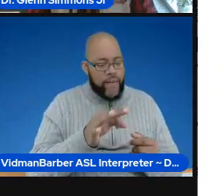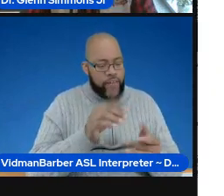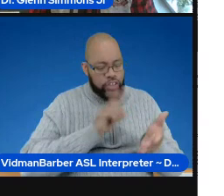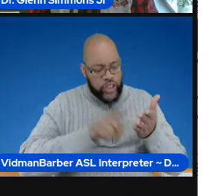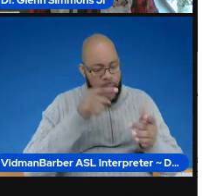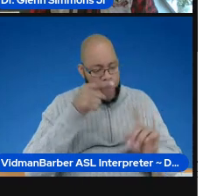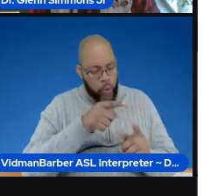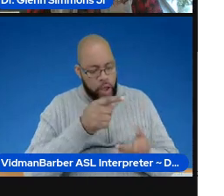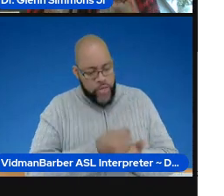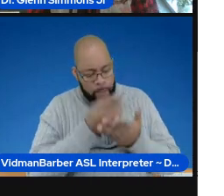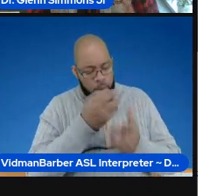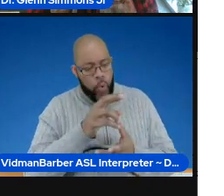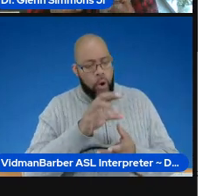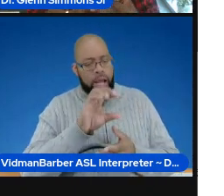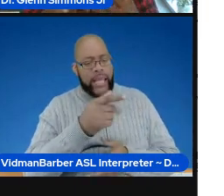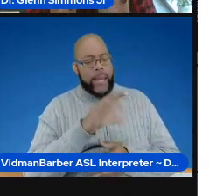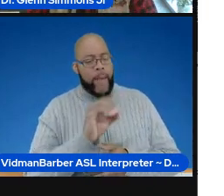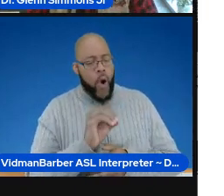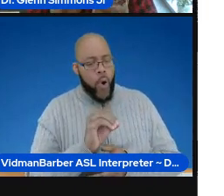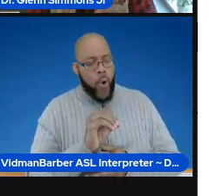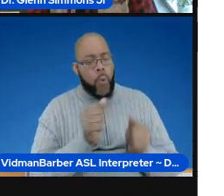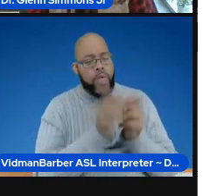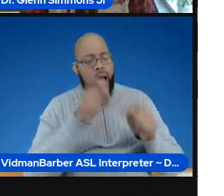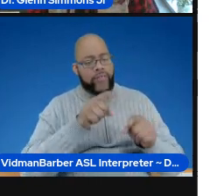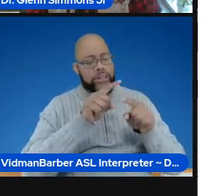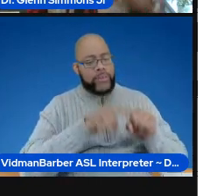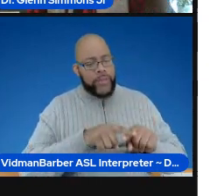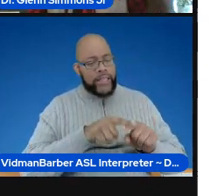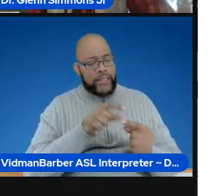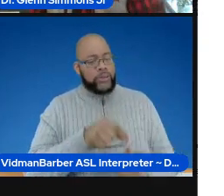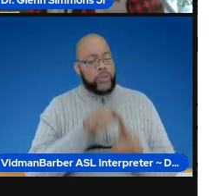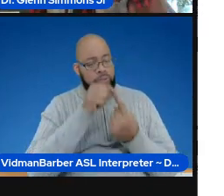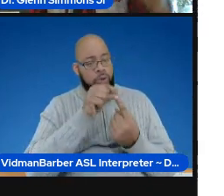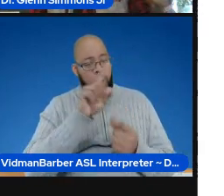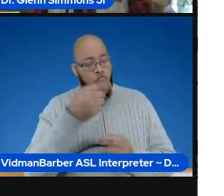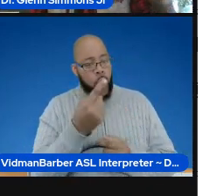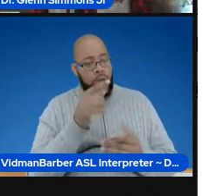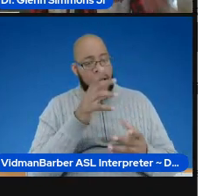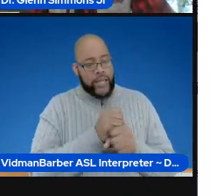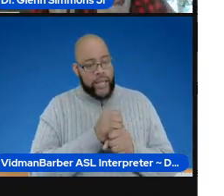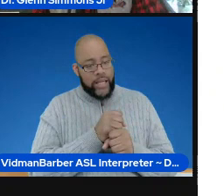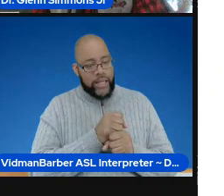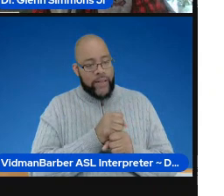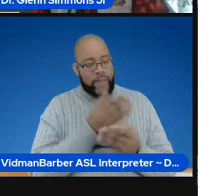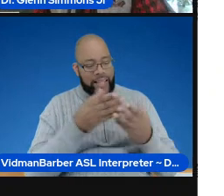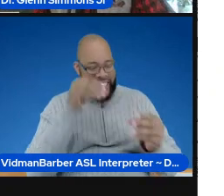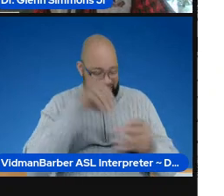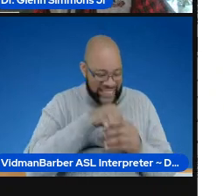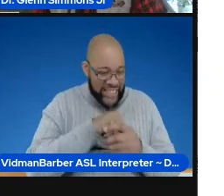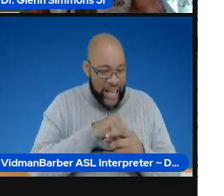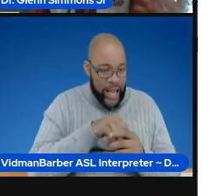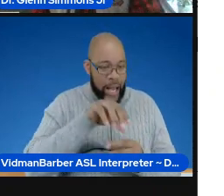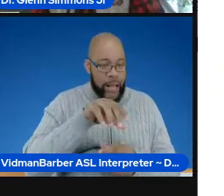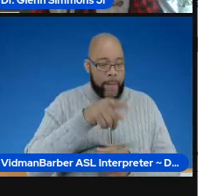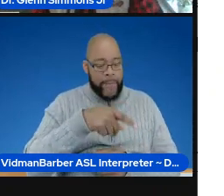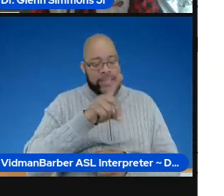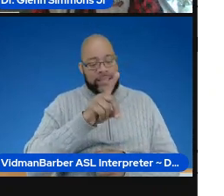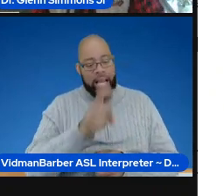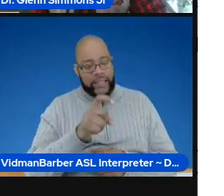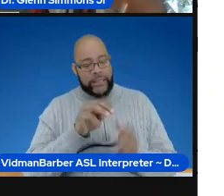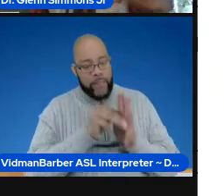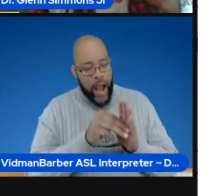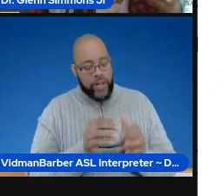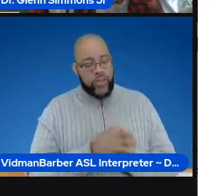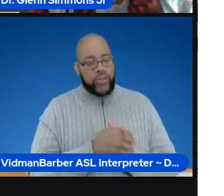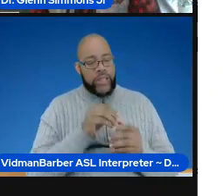or even chemotherapy, without having to rely exclusively on getting things inside of PDX models, transgenic